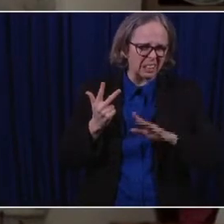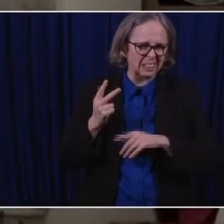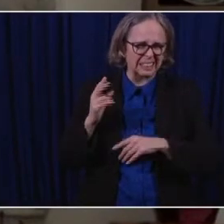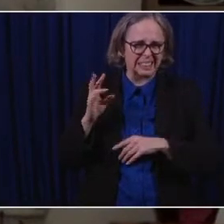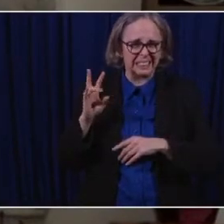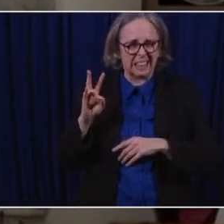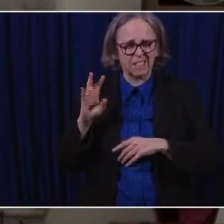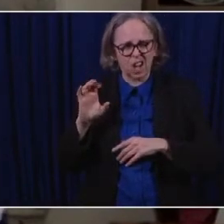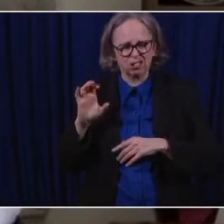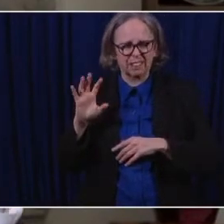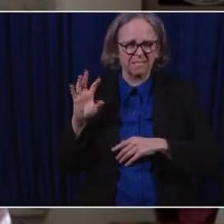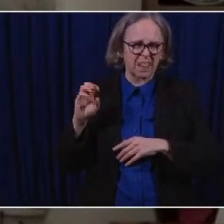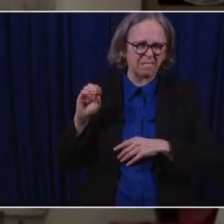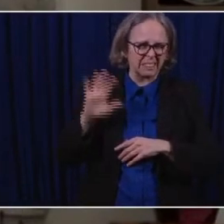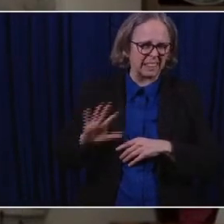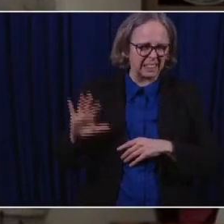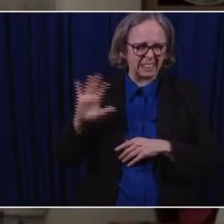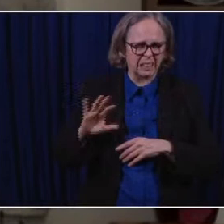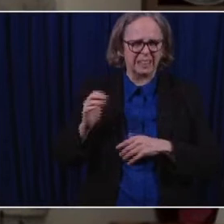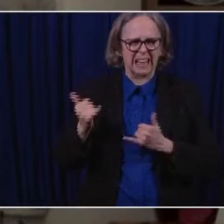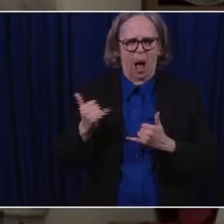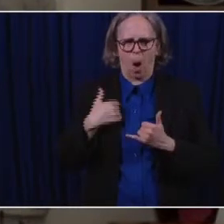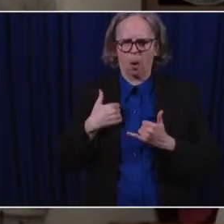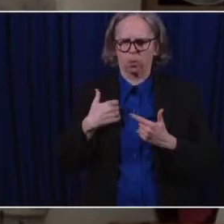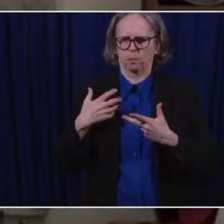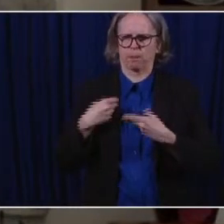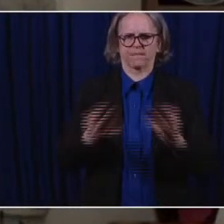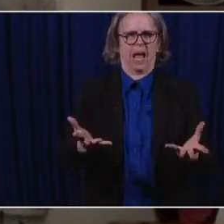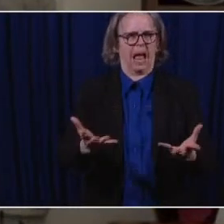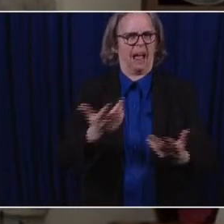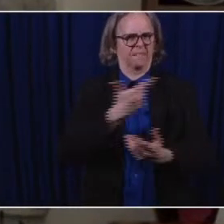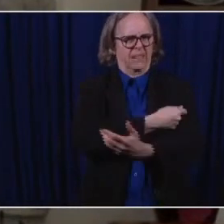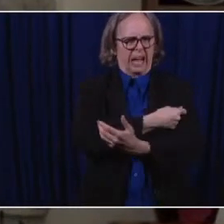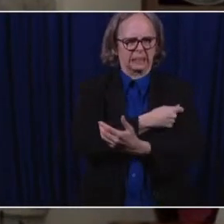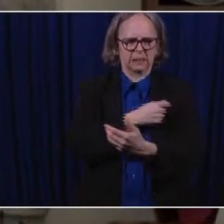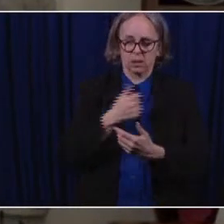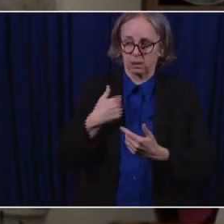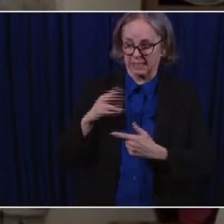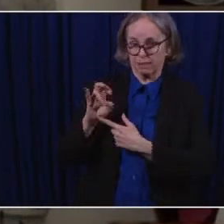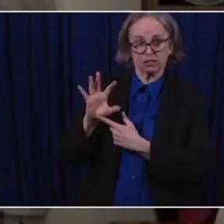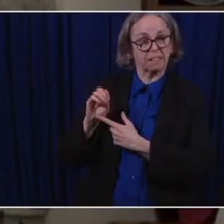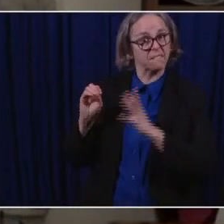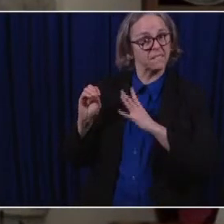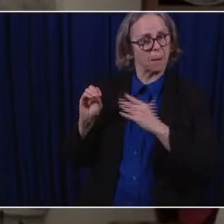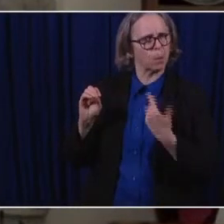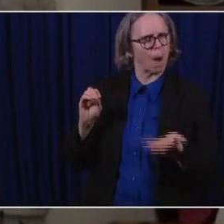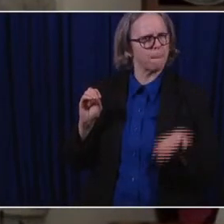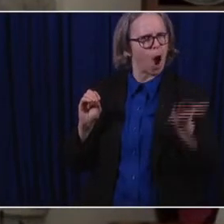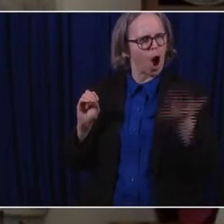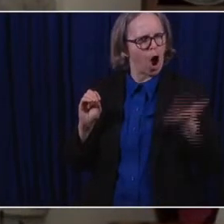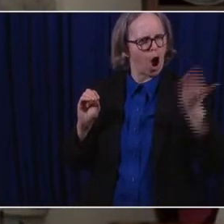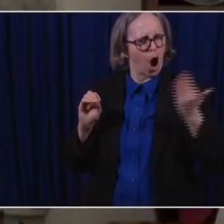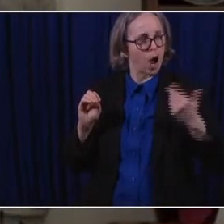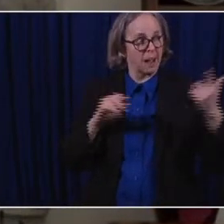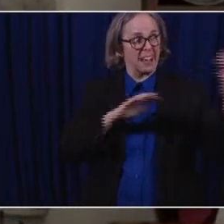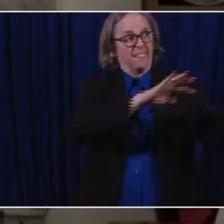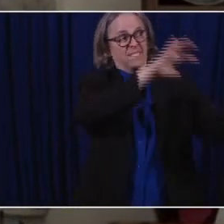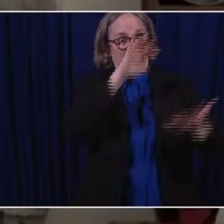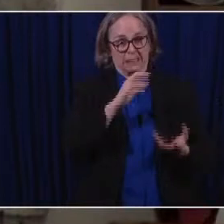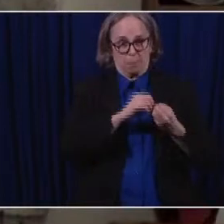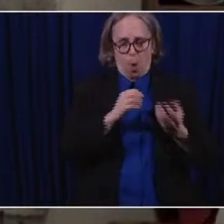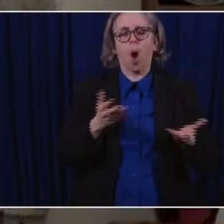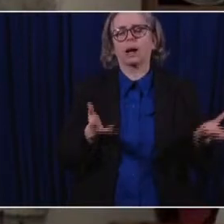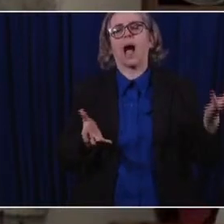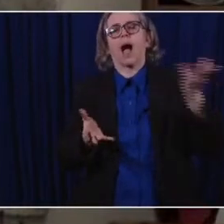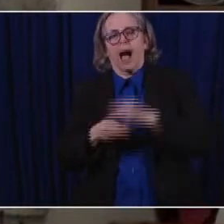we have the capacity to really blow it up. We also have the capacity to go to some big